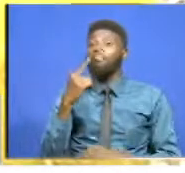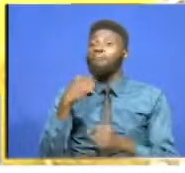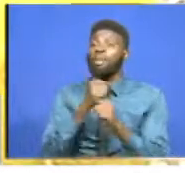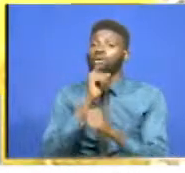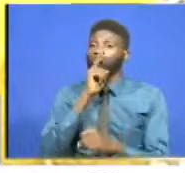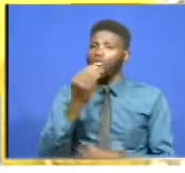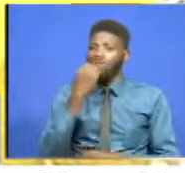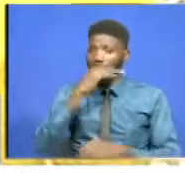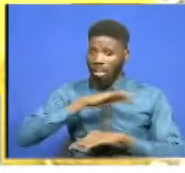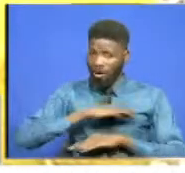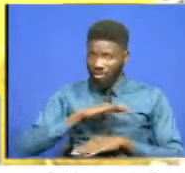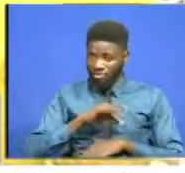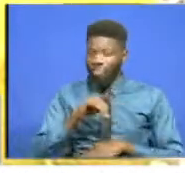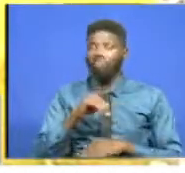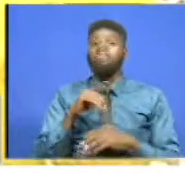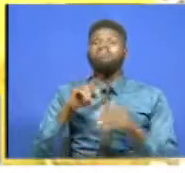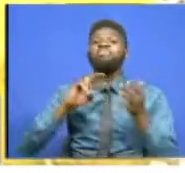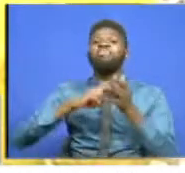lot.